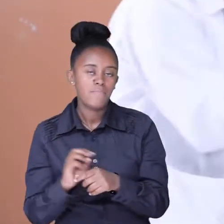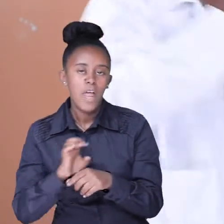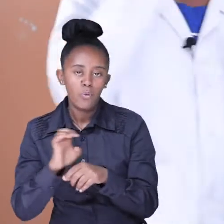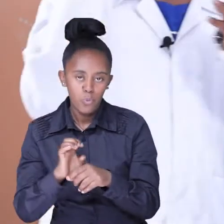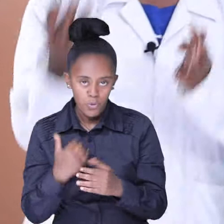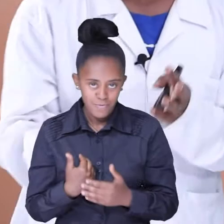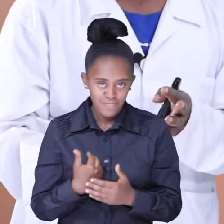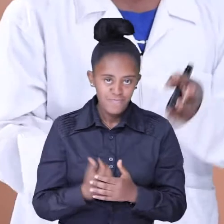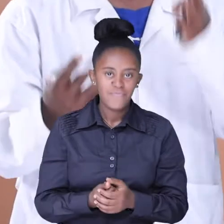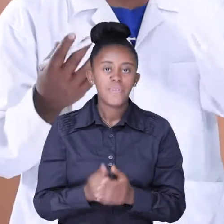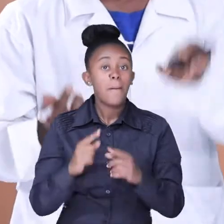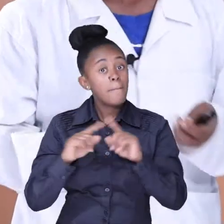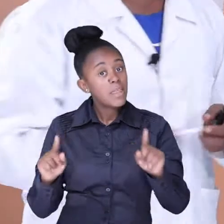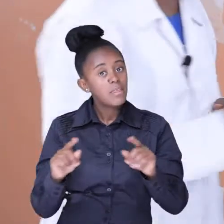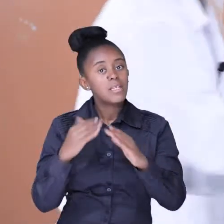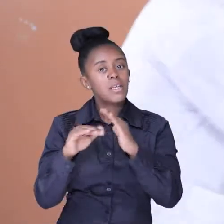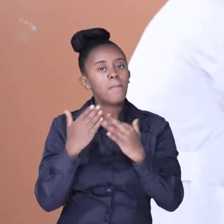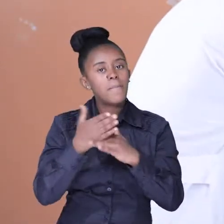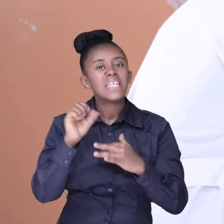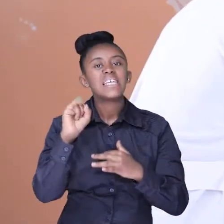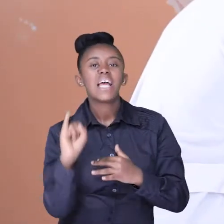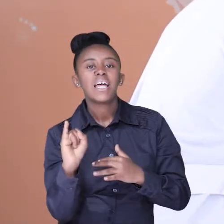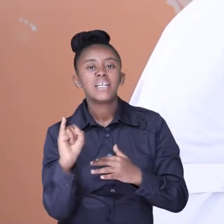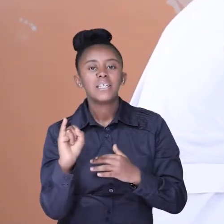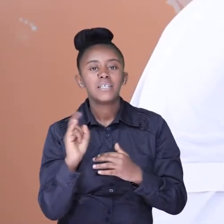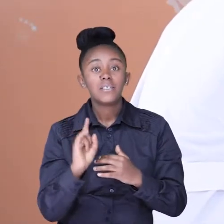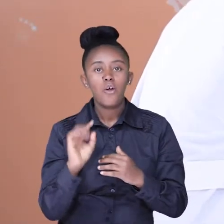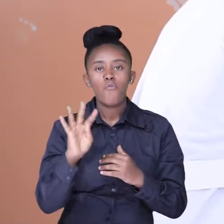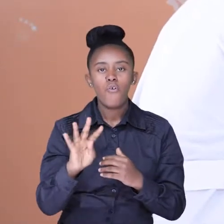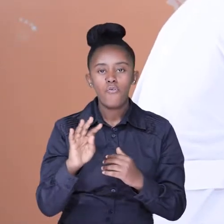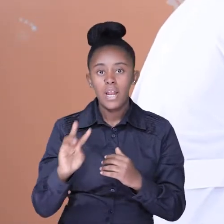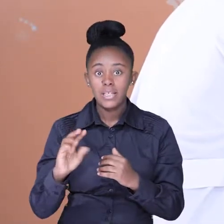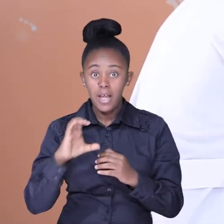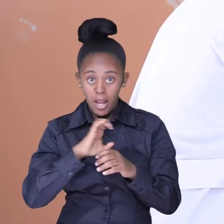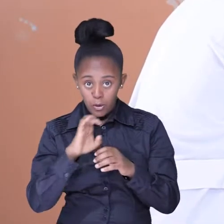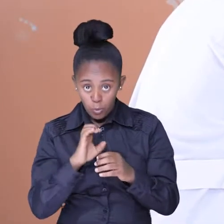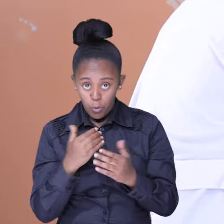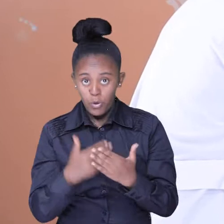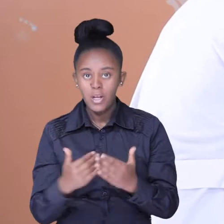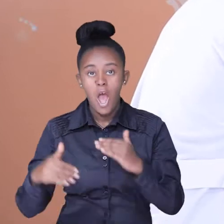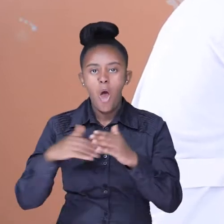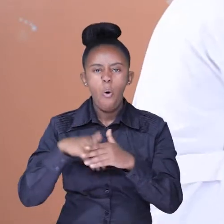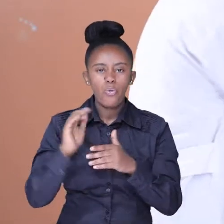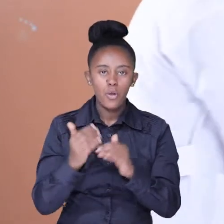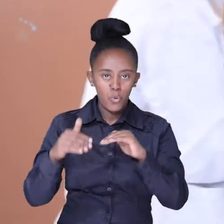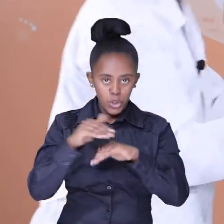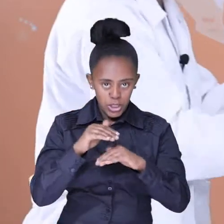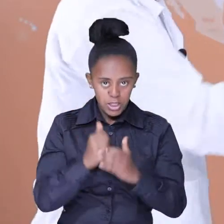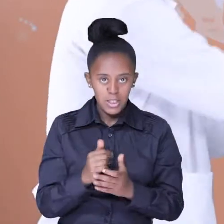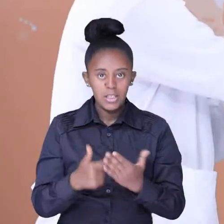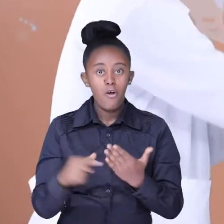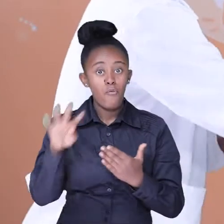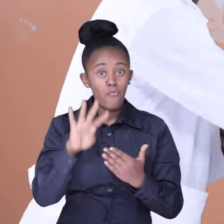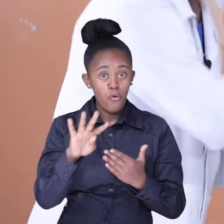But semiconductor like silicon have 4 valence electron in outermost shell. Therefore, there is 4